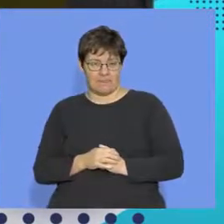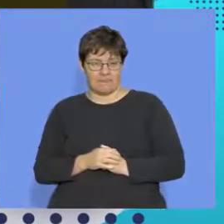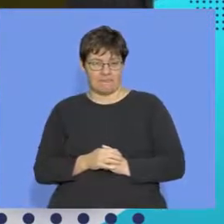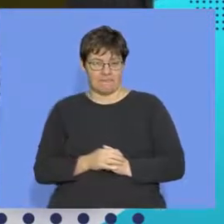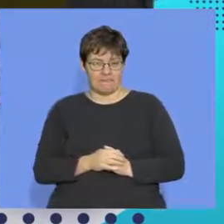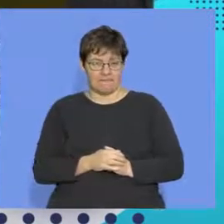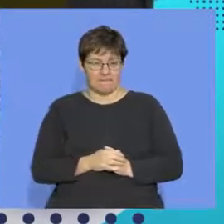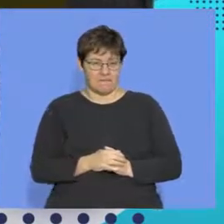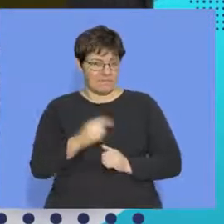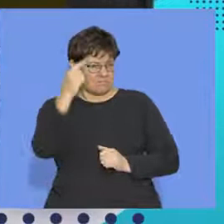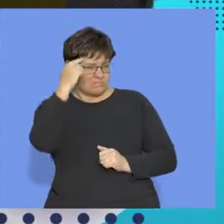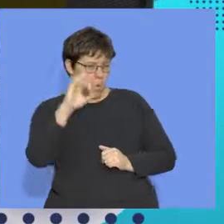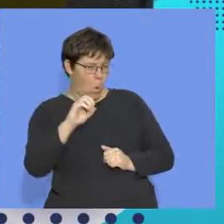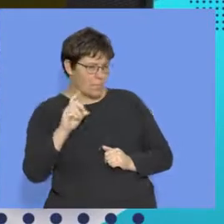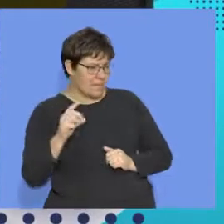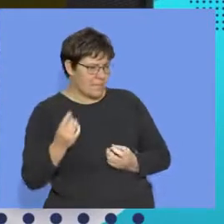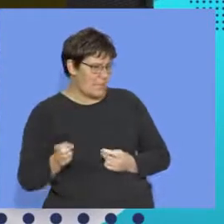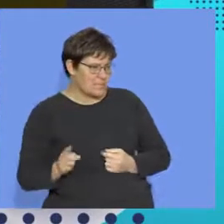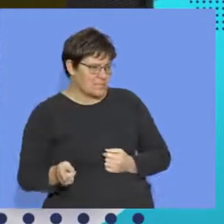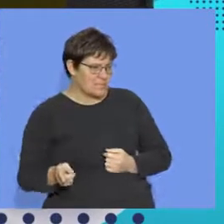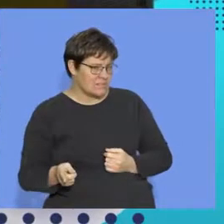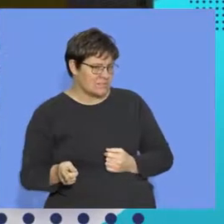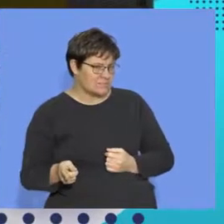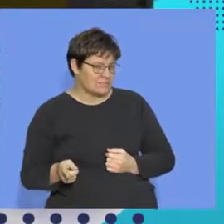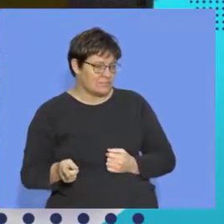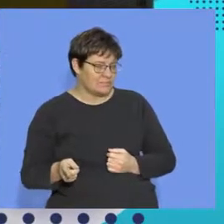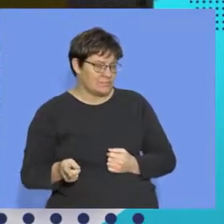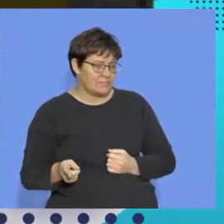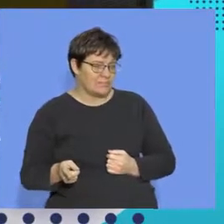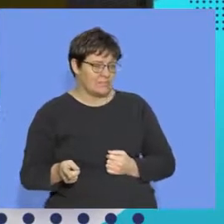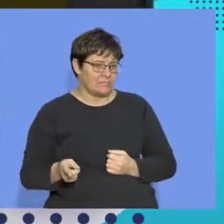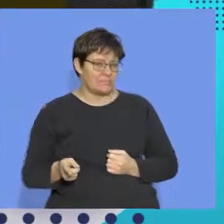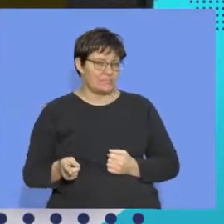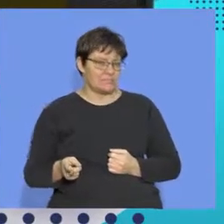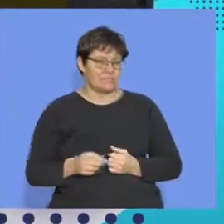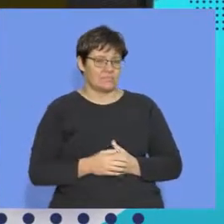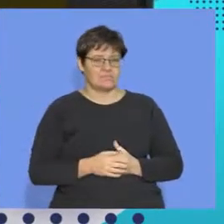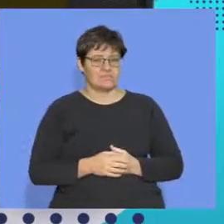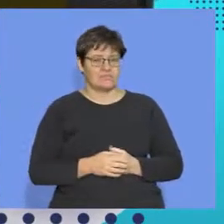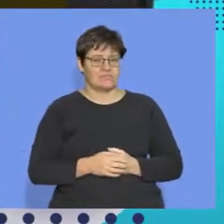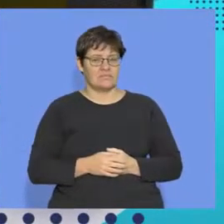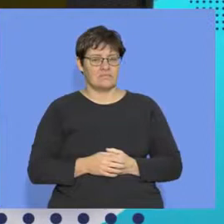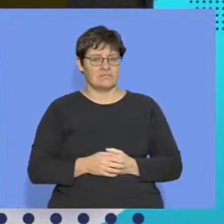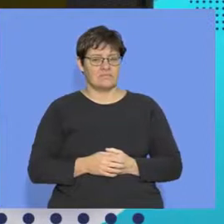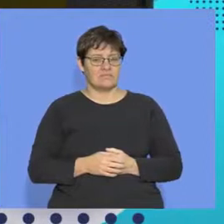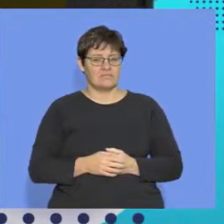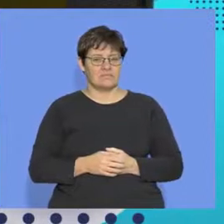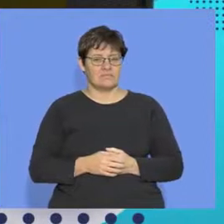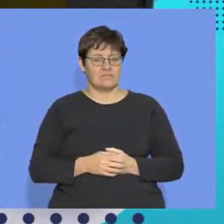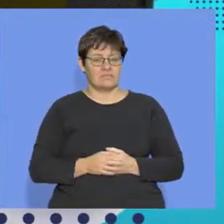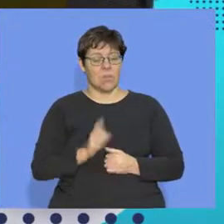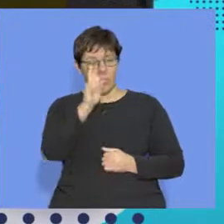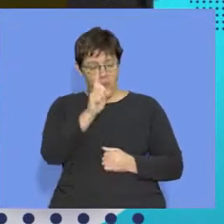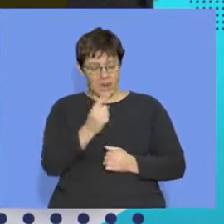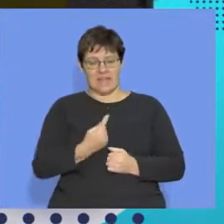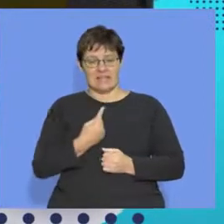number? Have you thought of an odd number is? It's a number divisible by what? 1 and